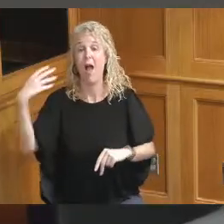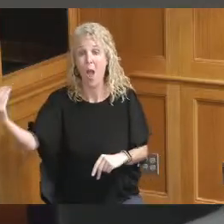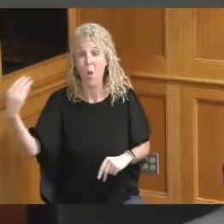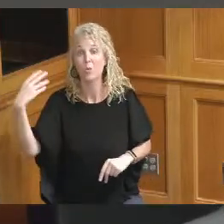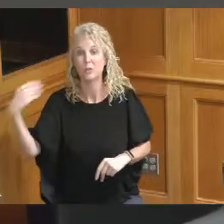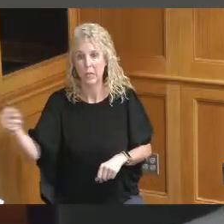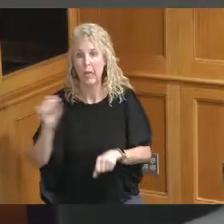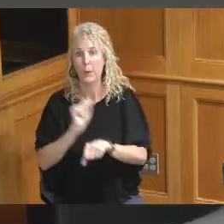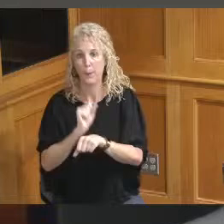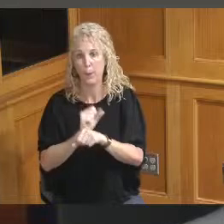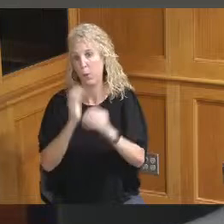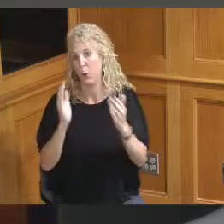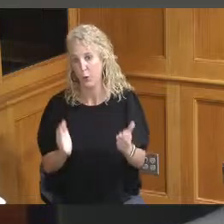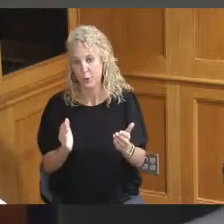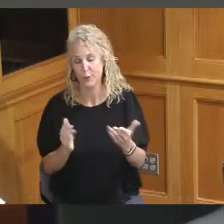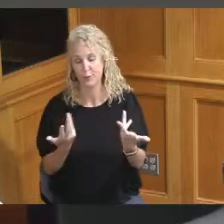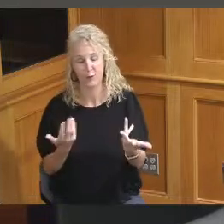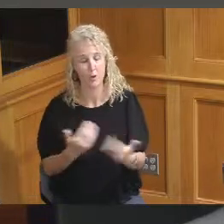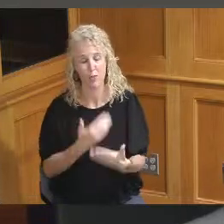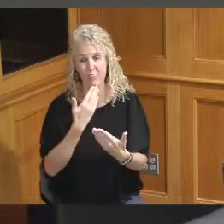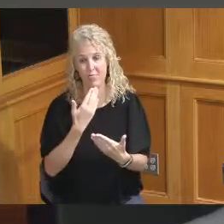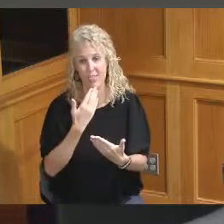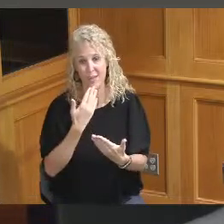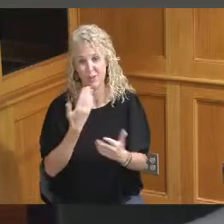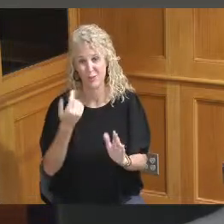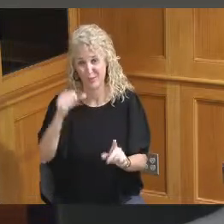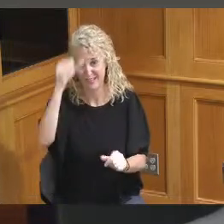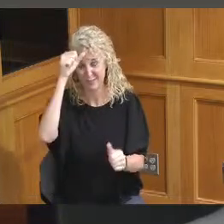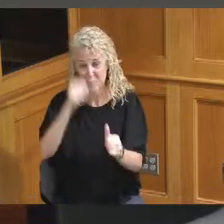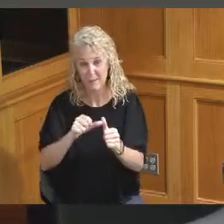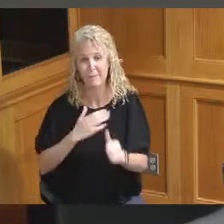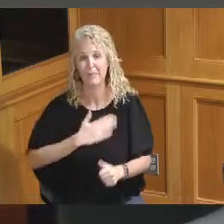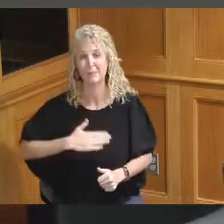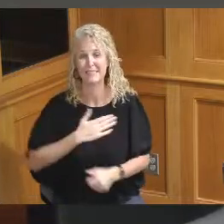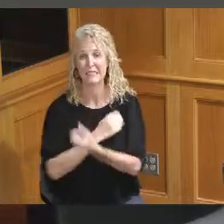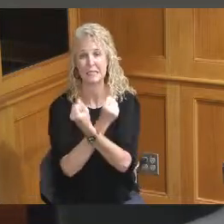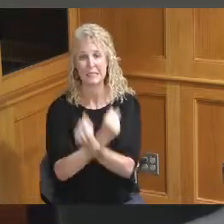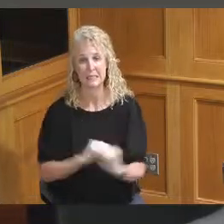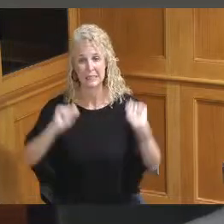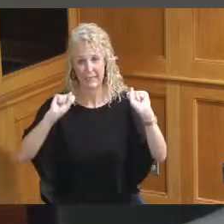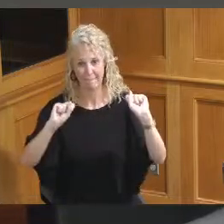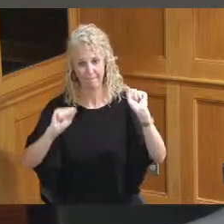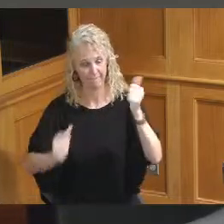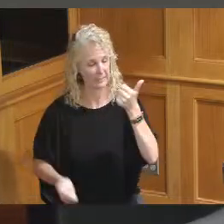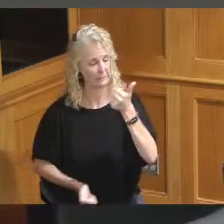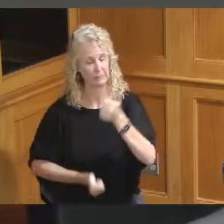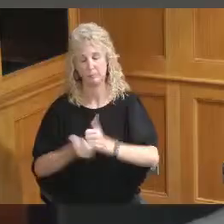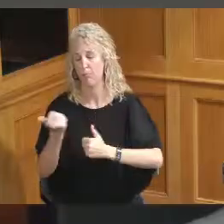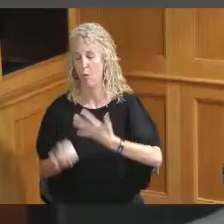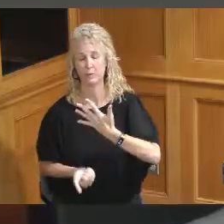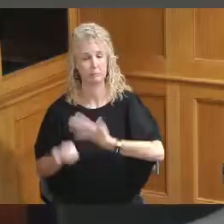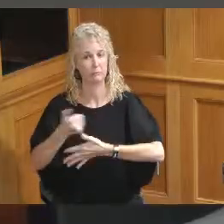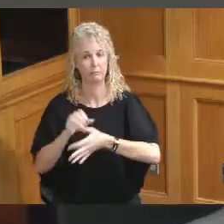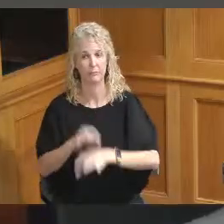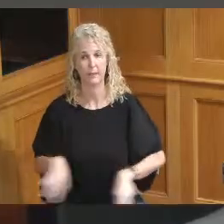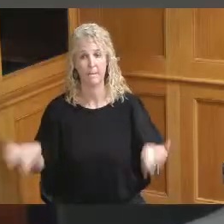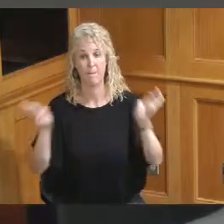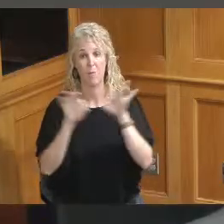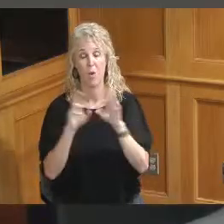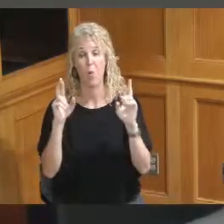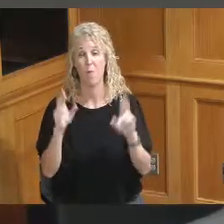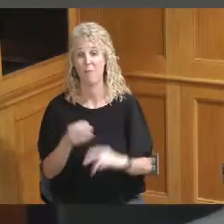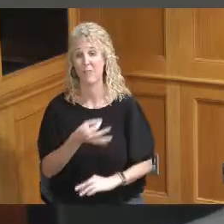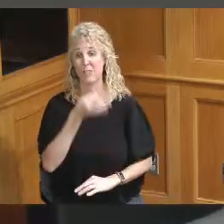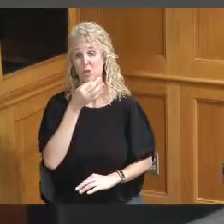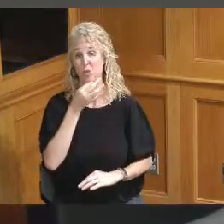this. Just want to thank them, remind them, everyone, to be safe, and hopefully we get a break in this weather sometime